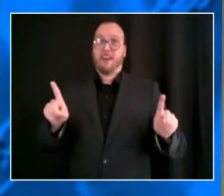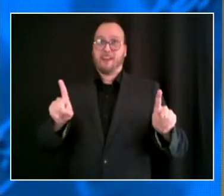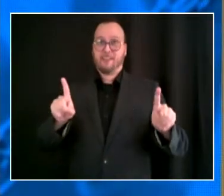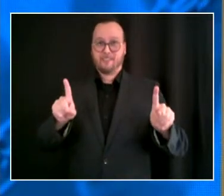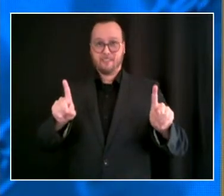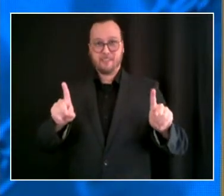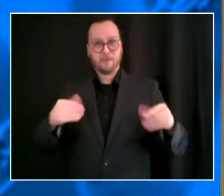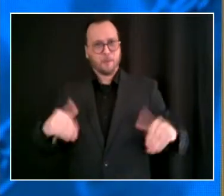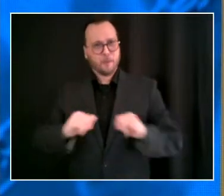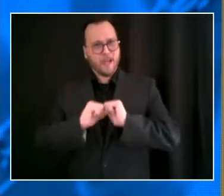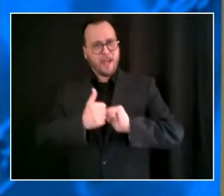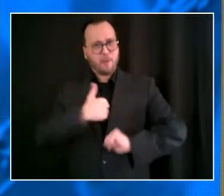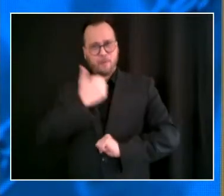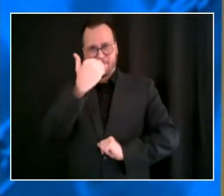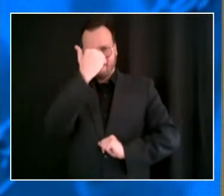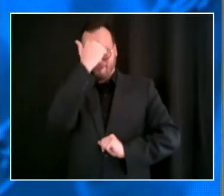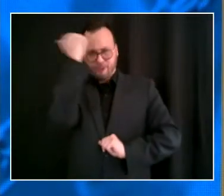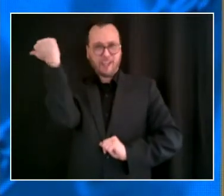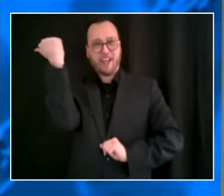could we forget the Liberty?